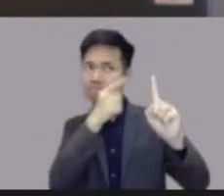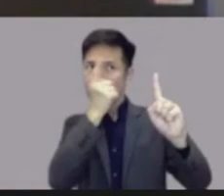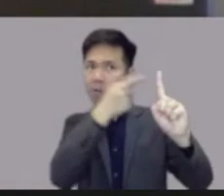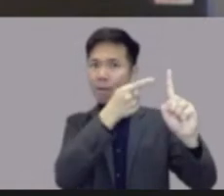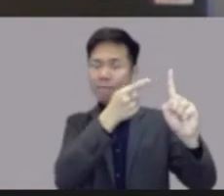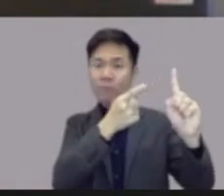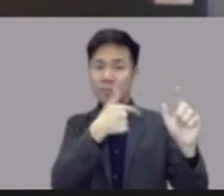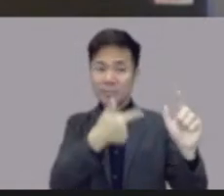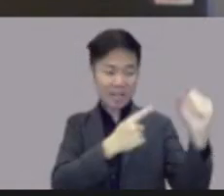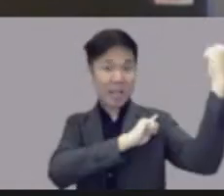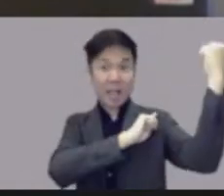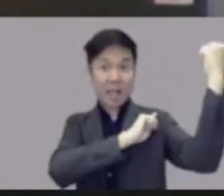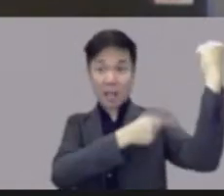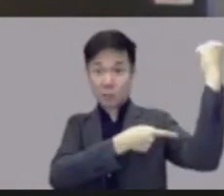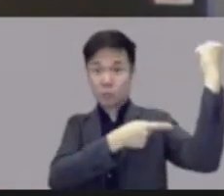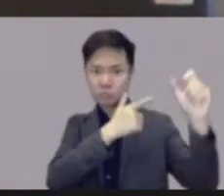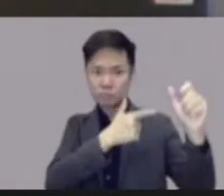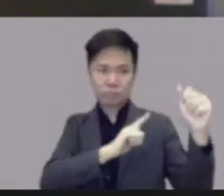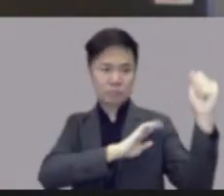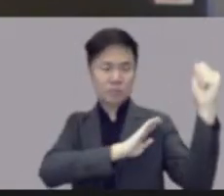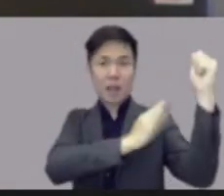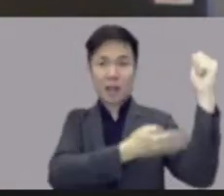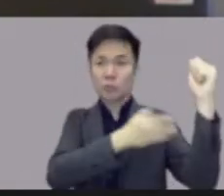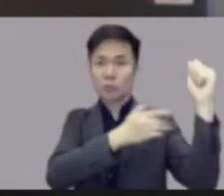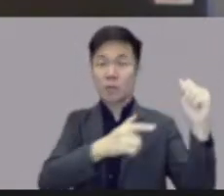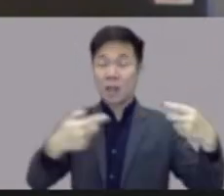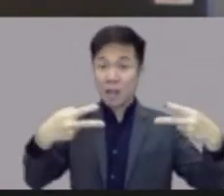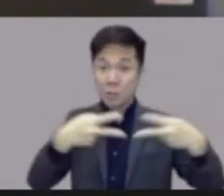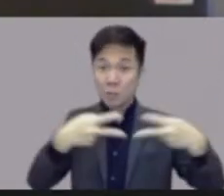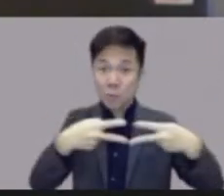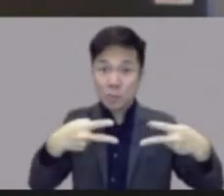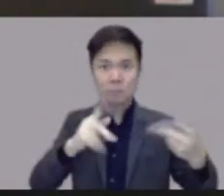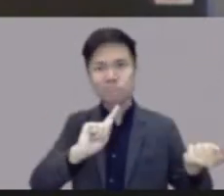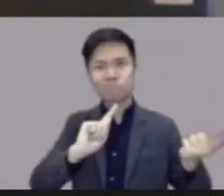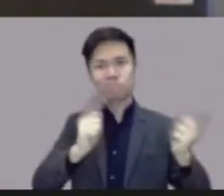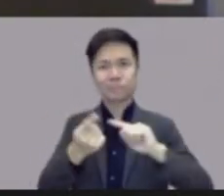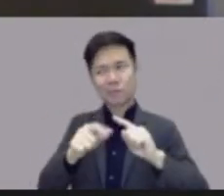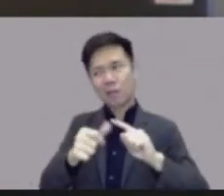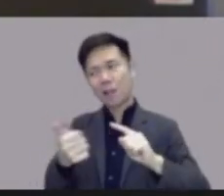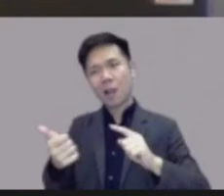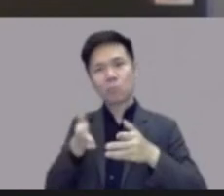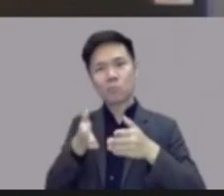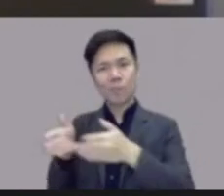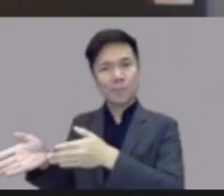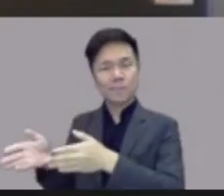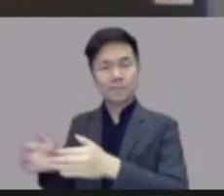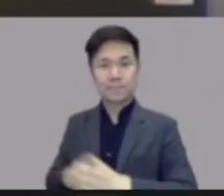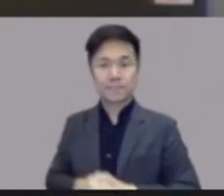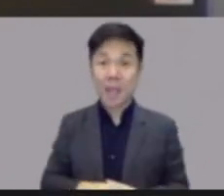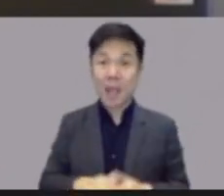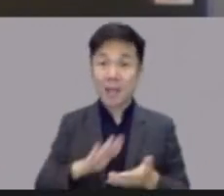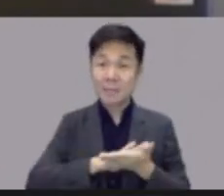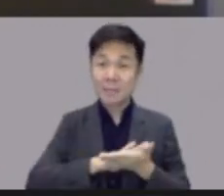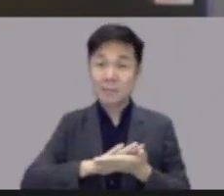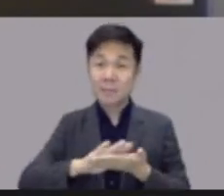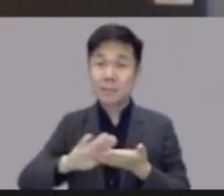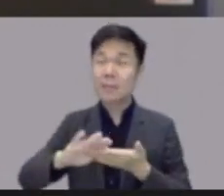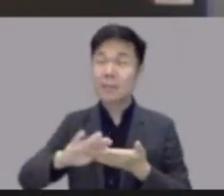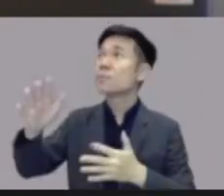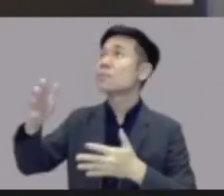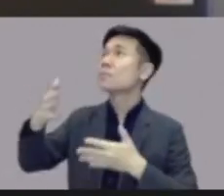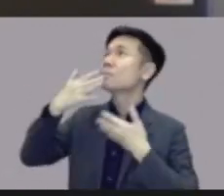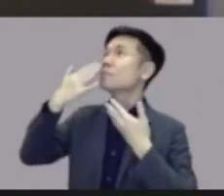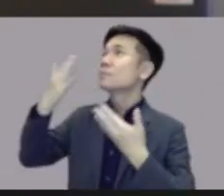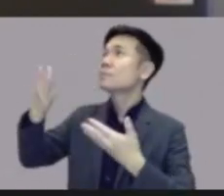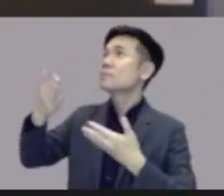make the lofty pledges real closely linked to climate change is the Clean Air crisis we see across our